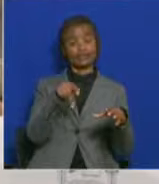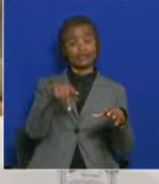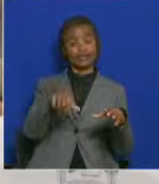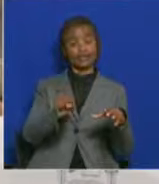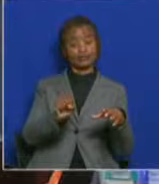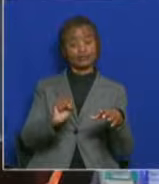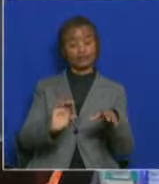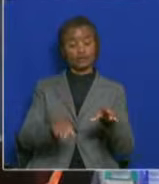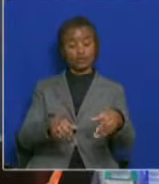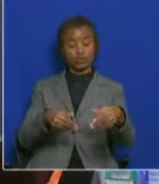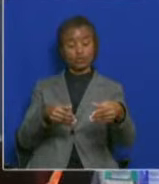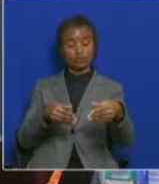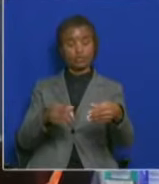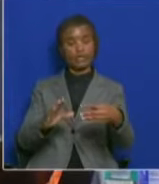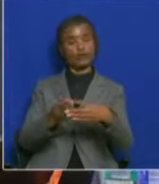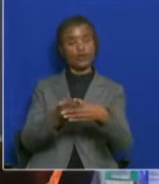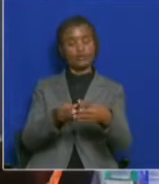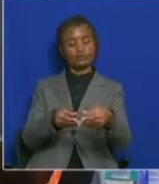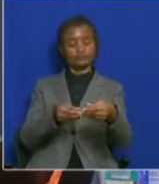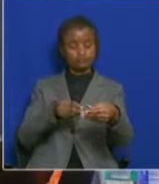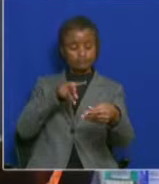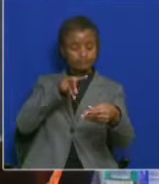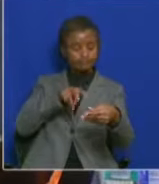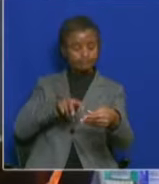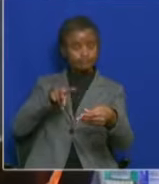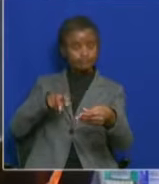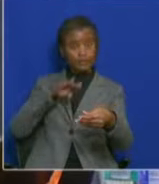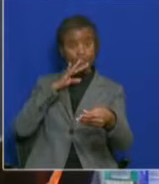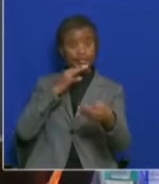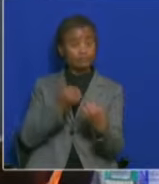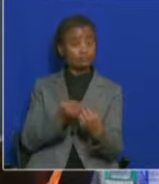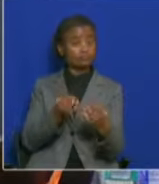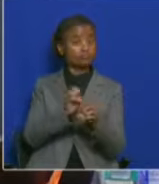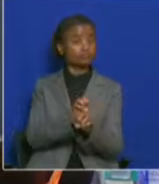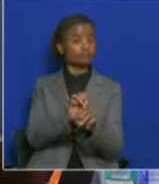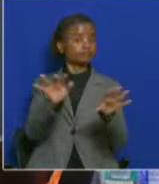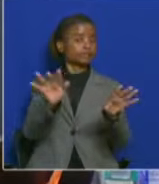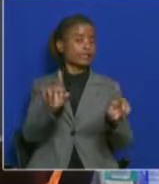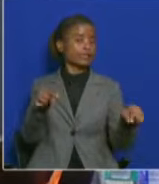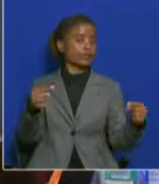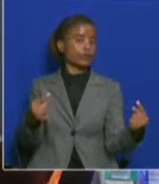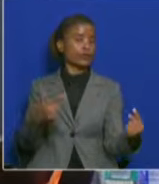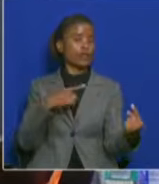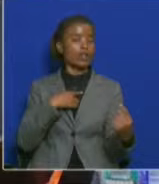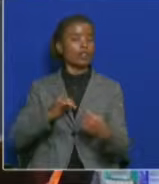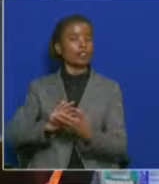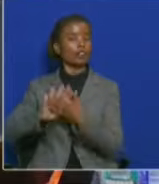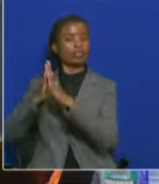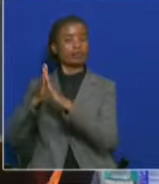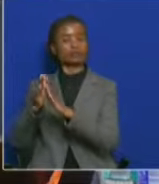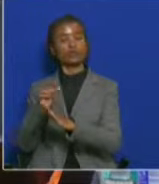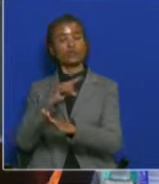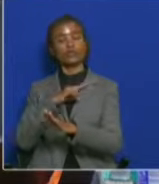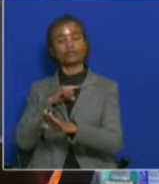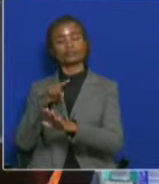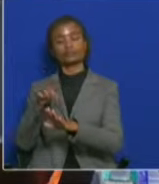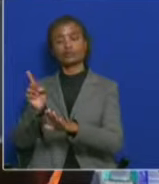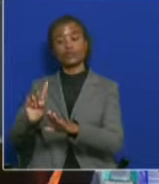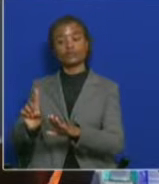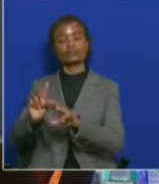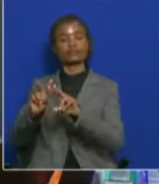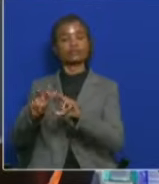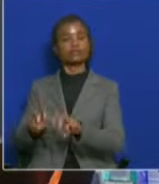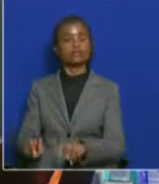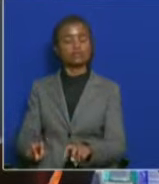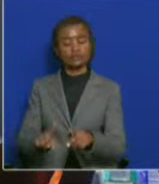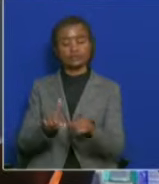will jeopardize the investigations, it will jeopardize individuals. The second is that some aspects of the evidence